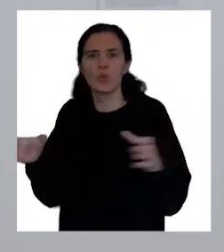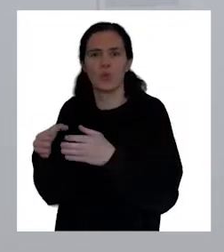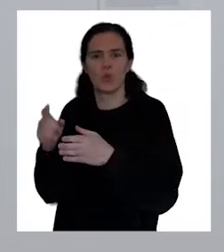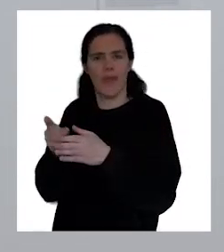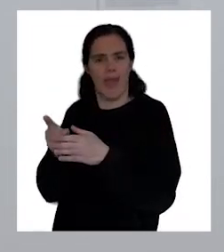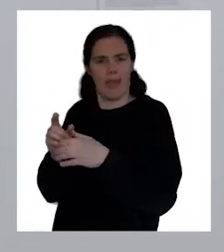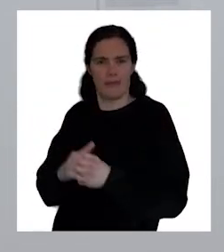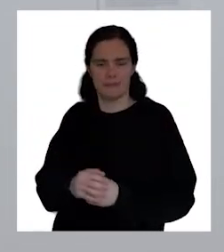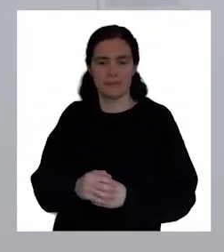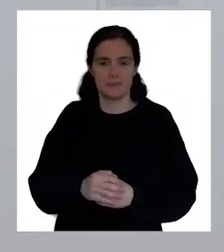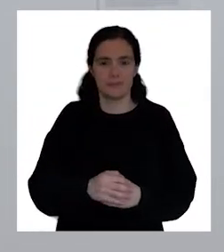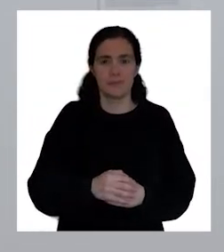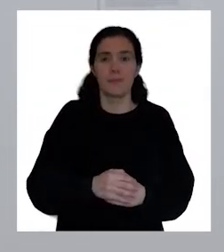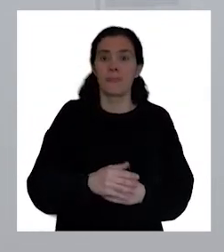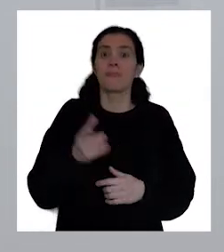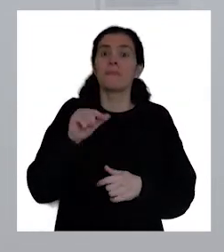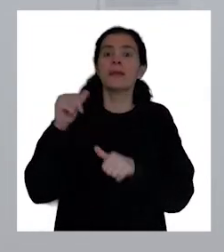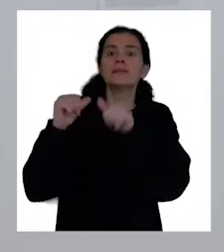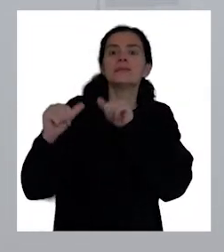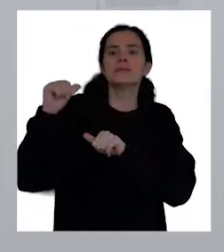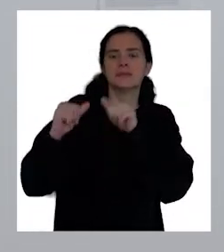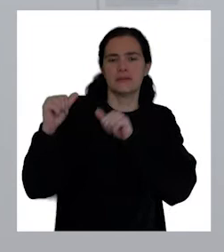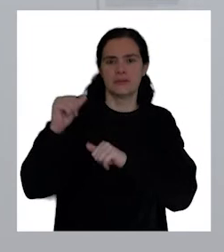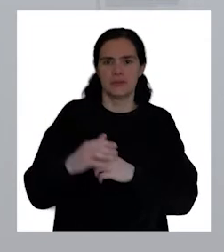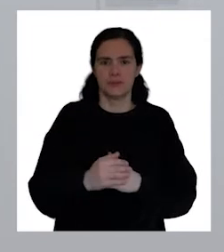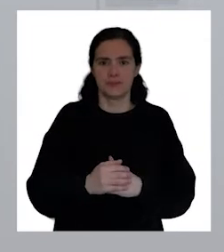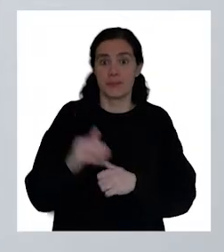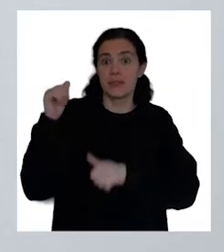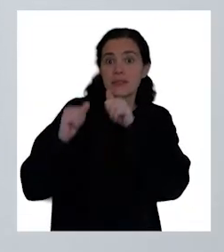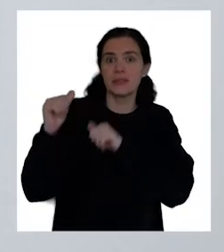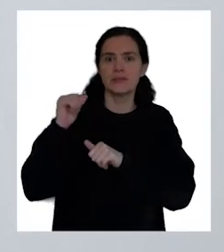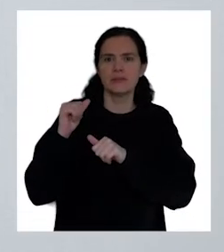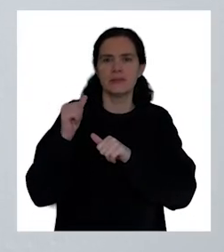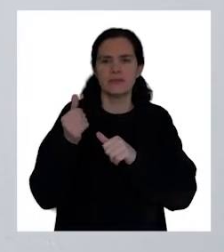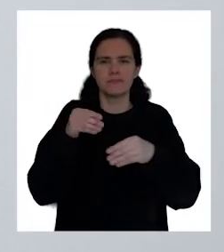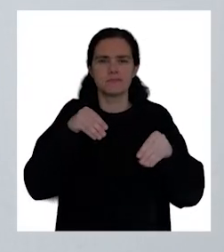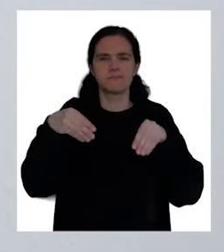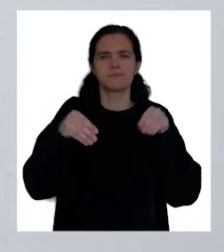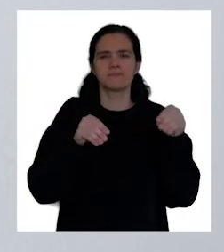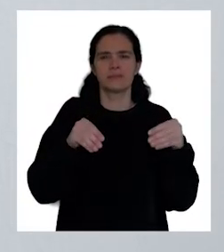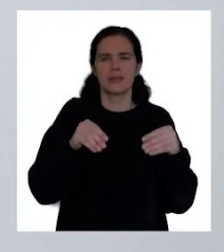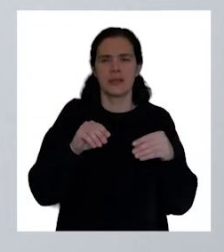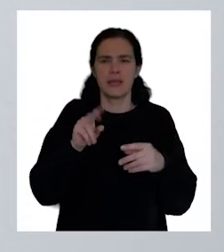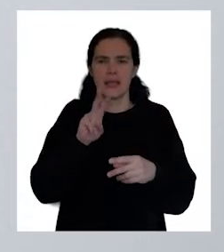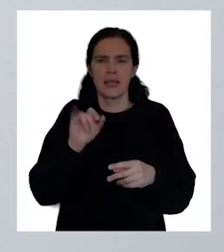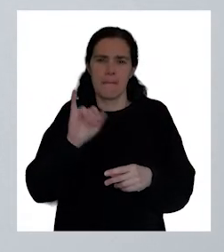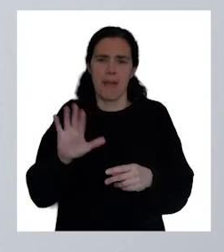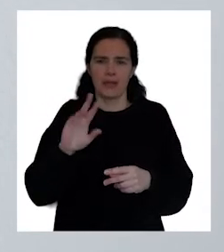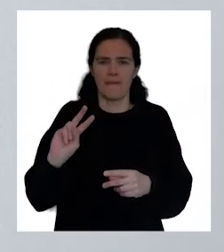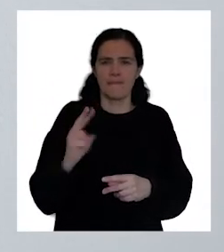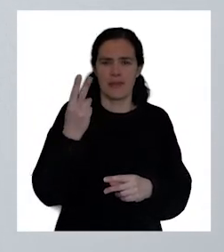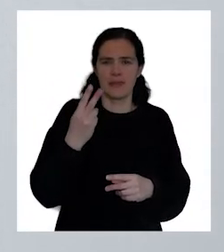people. And then the scars. So the scars are manipulated both in the